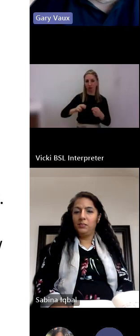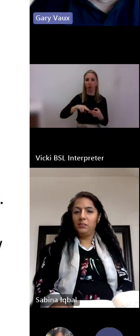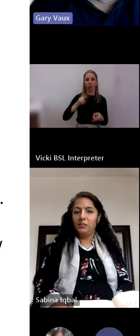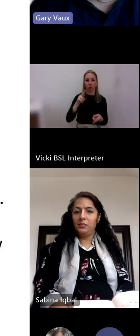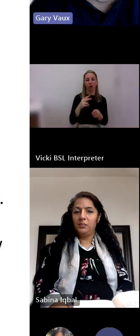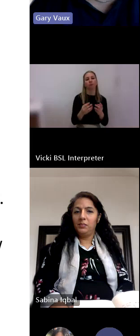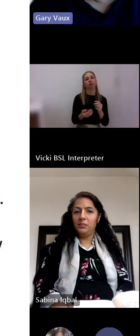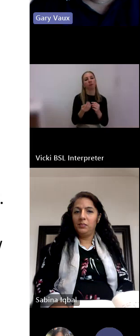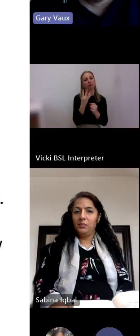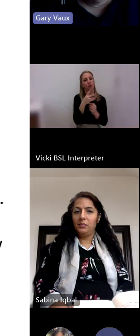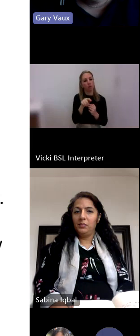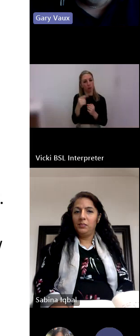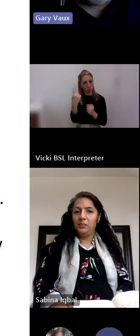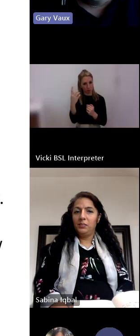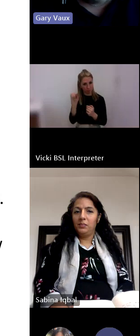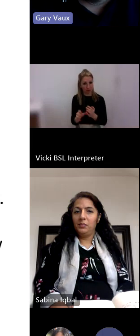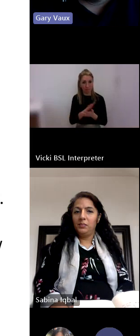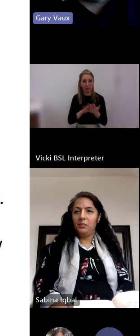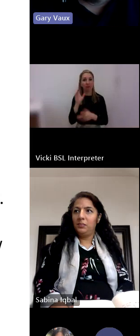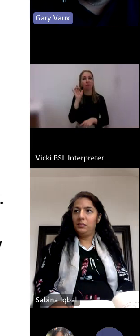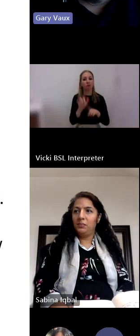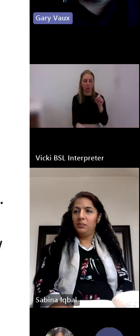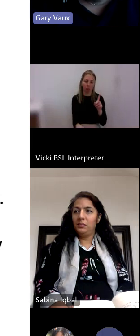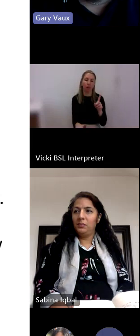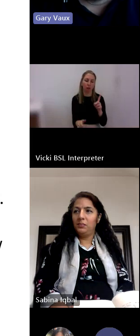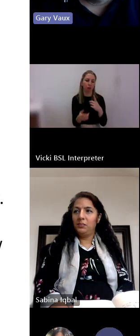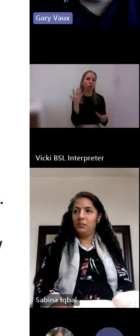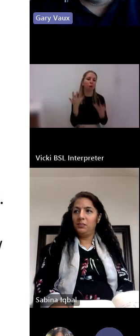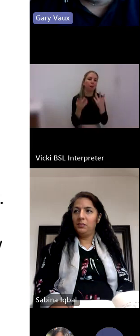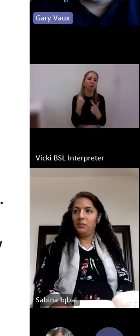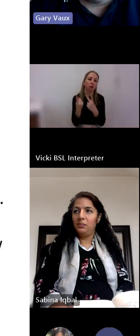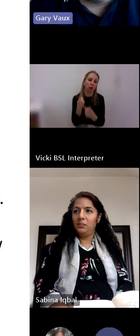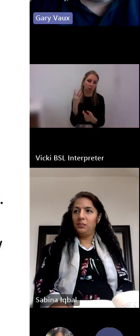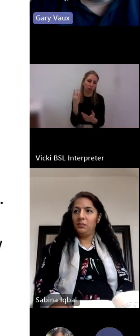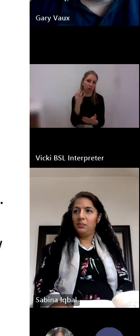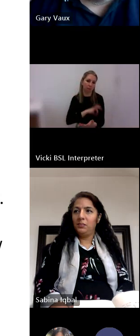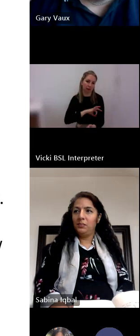4.1%, more than double what other benefit claimants are going to be getting.